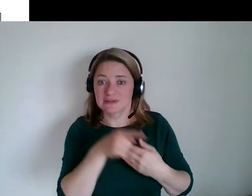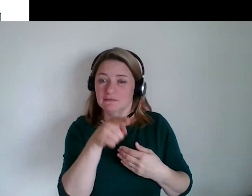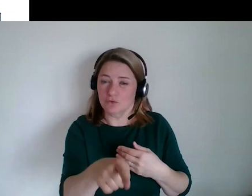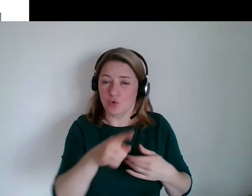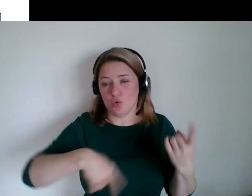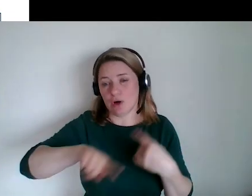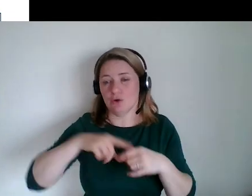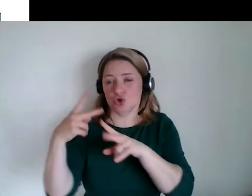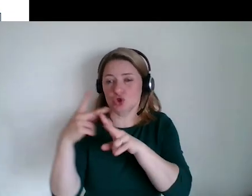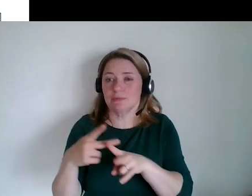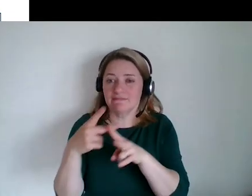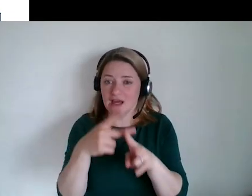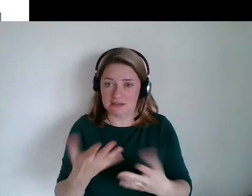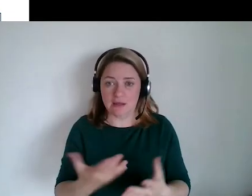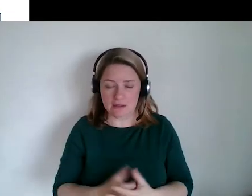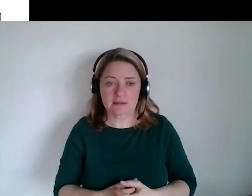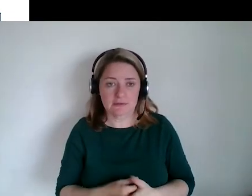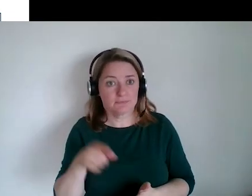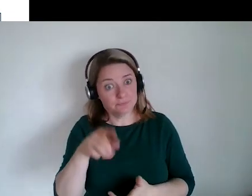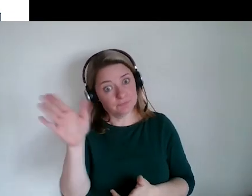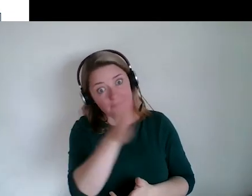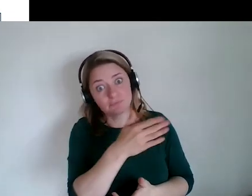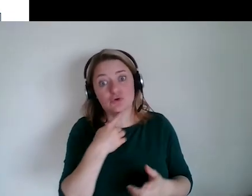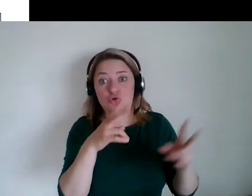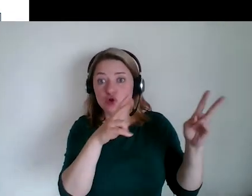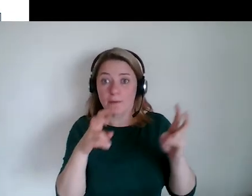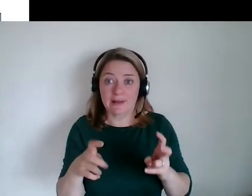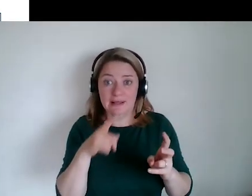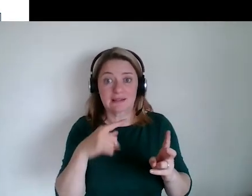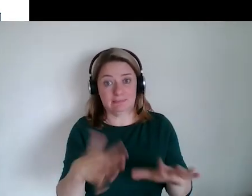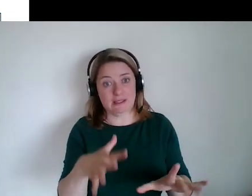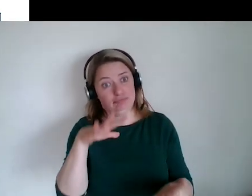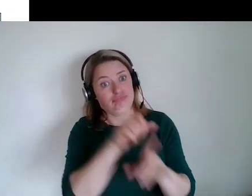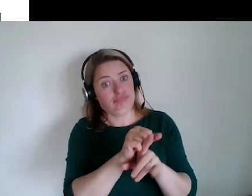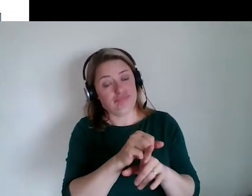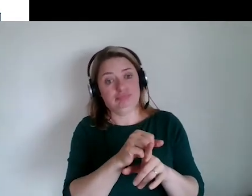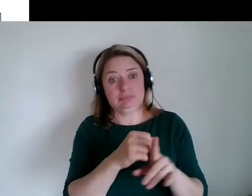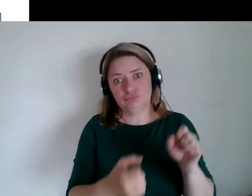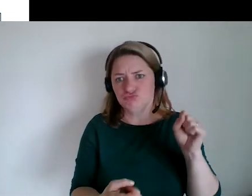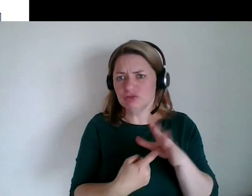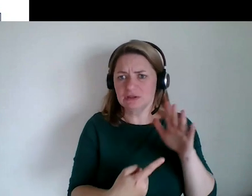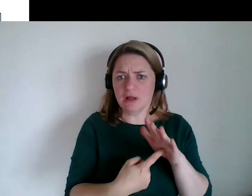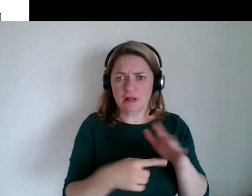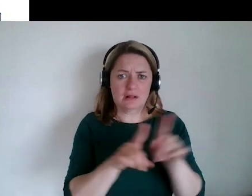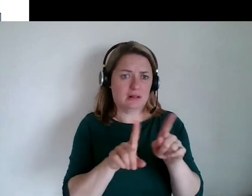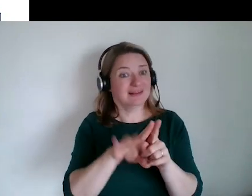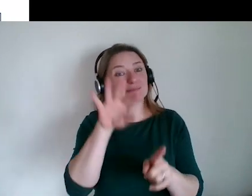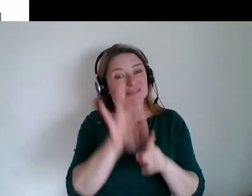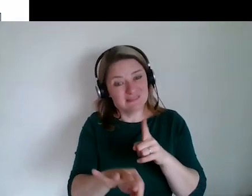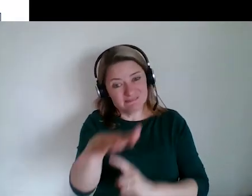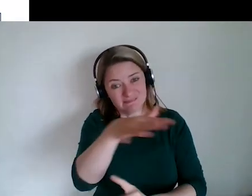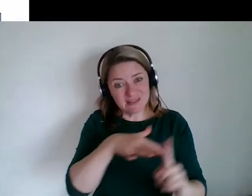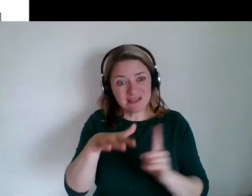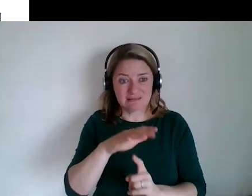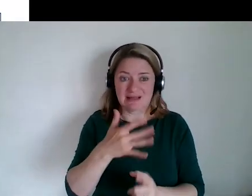are topics which are critical for those that have been identified as critical and perhaps difficult areas specific to